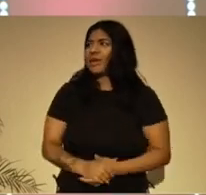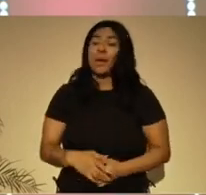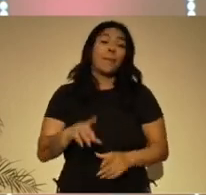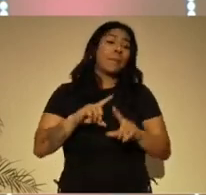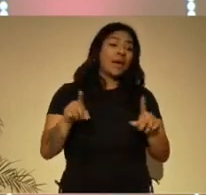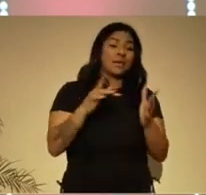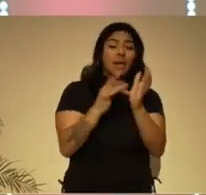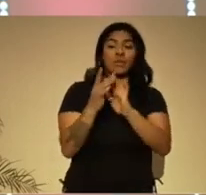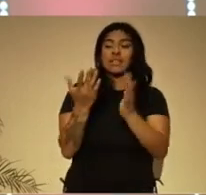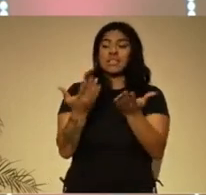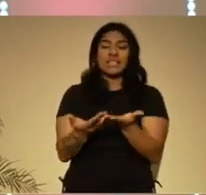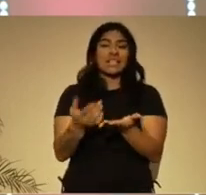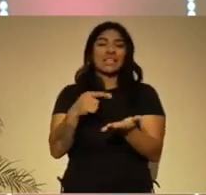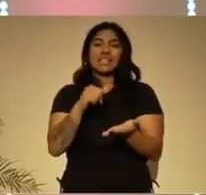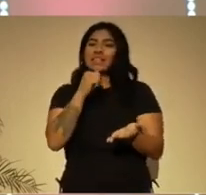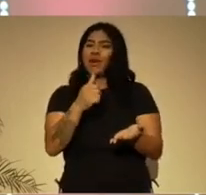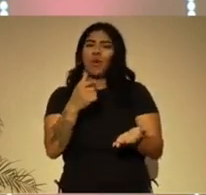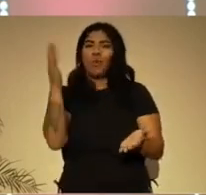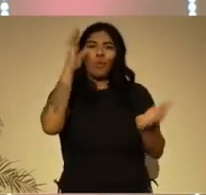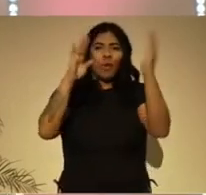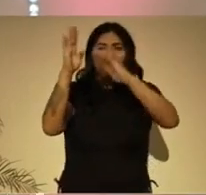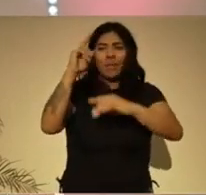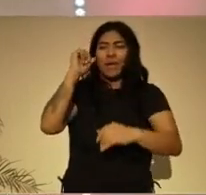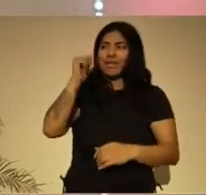I'm not trying to think about the 10 year plan.